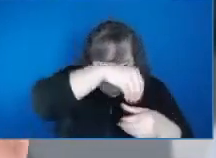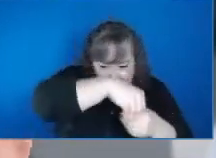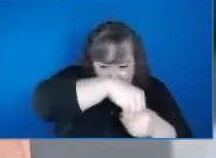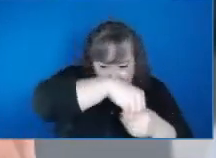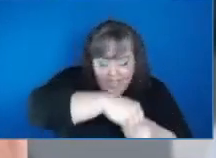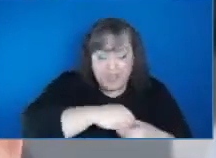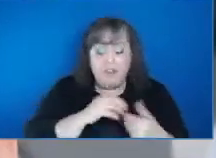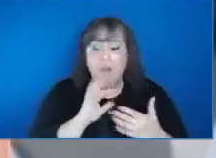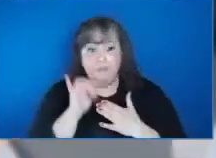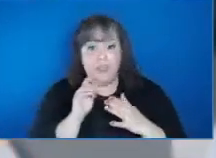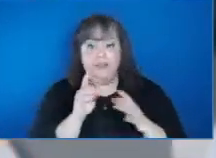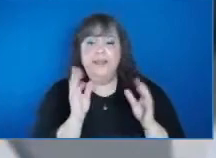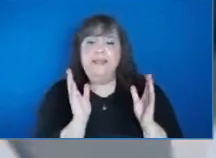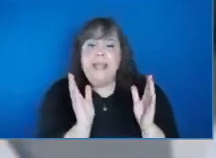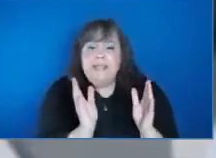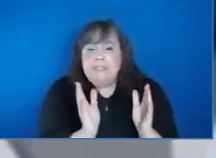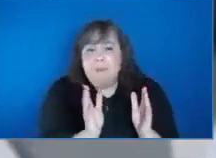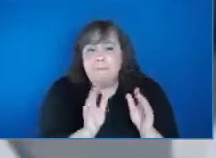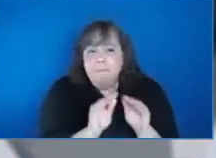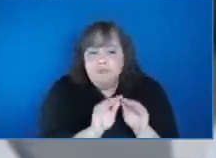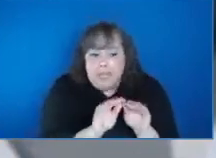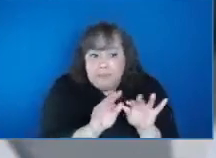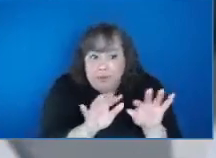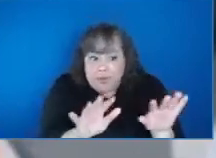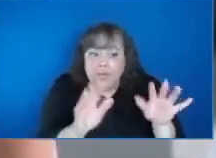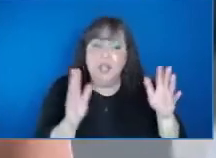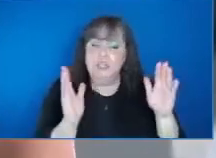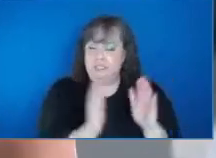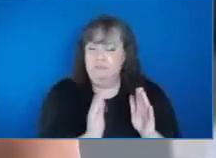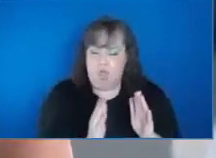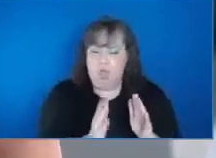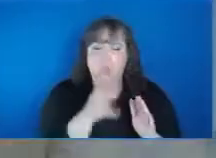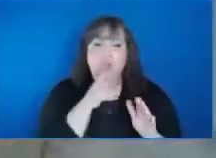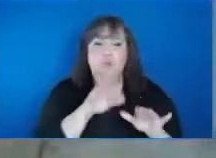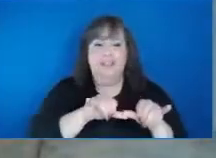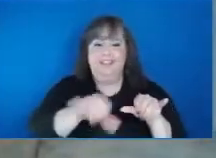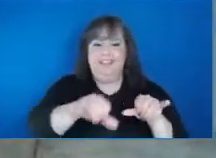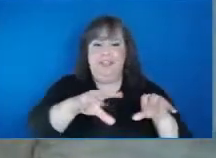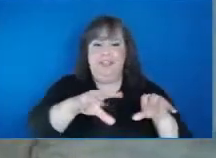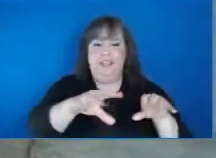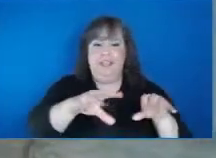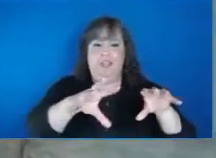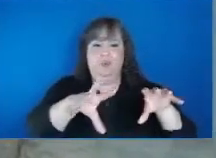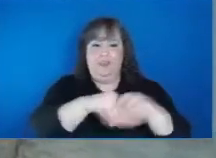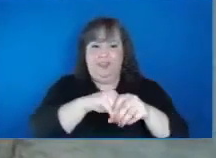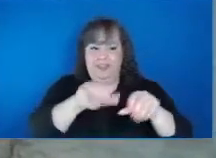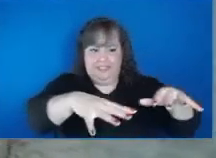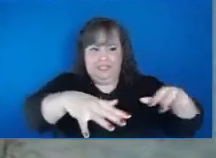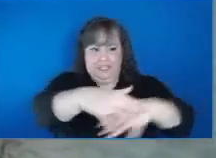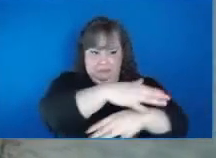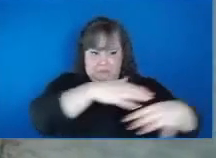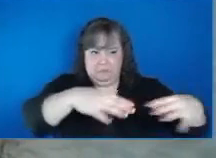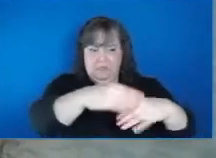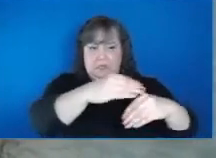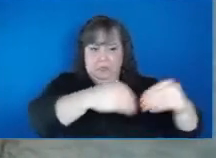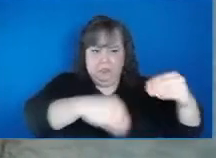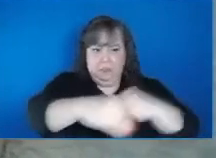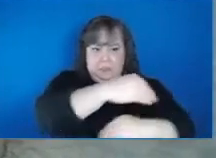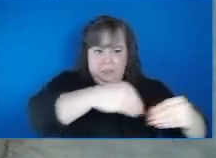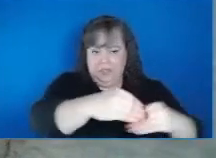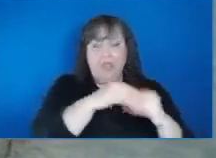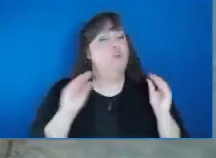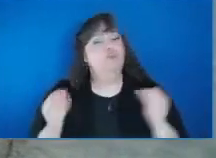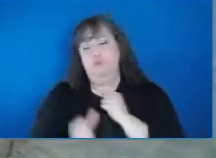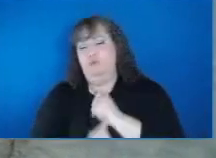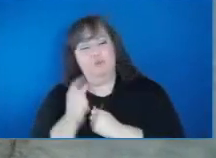the system, and again, no threat to the Earth whatsoever. All right. So let's go over back